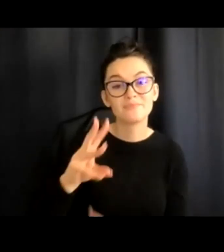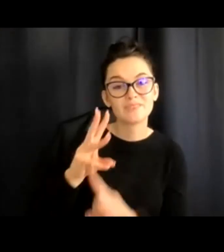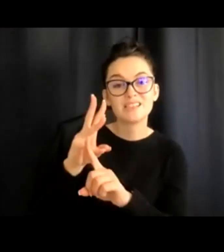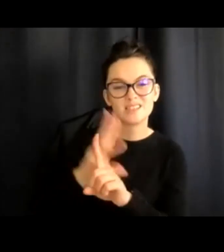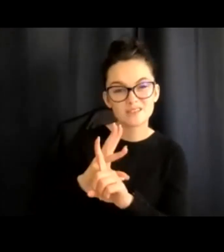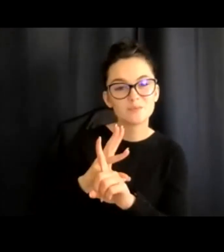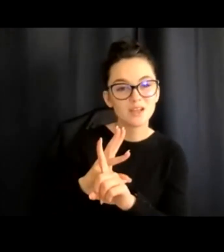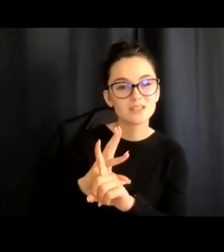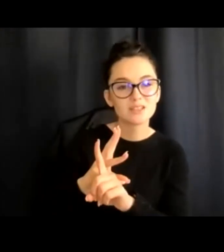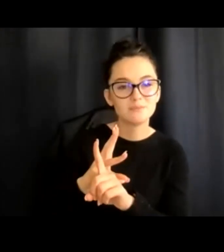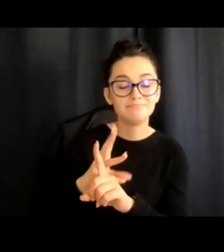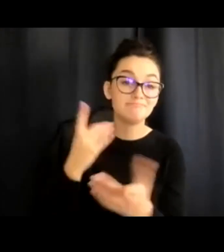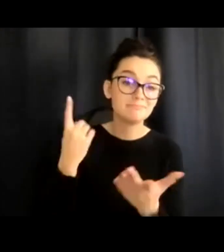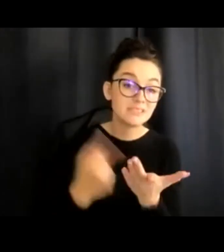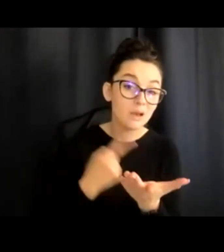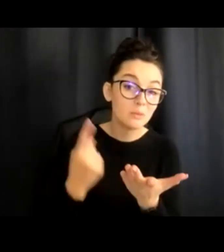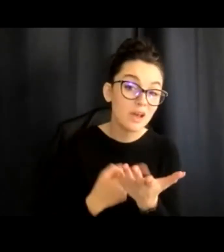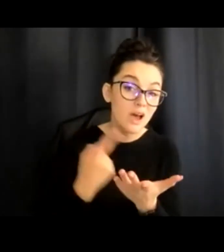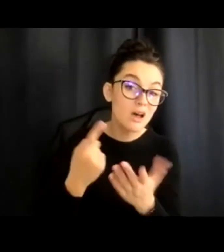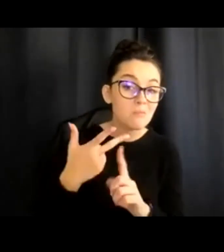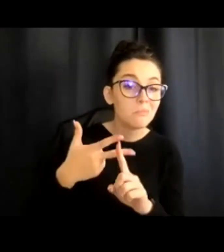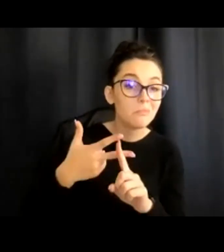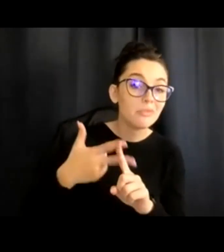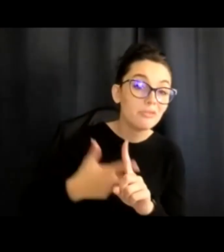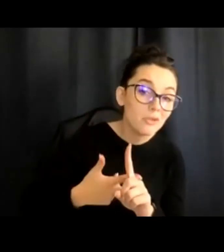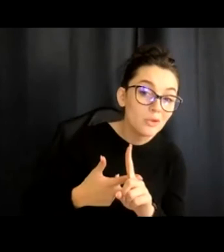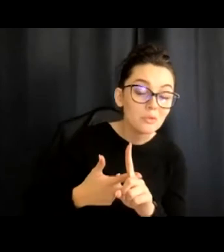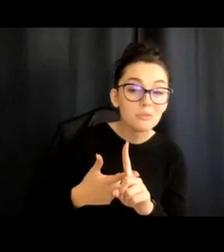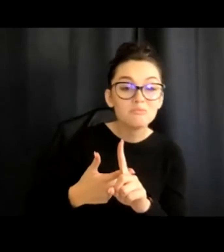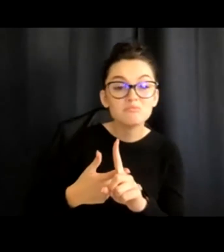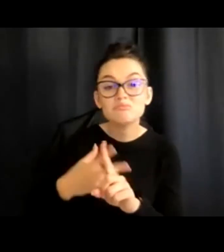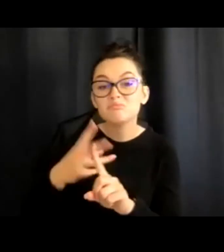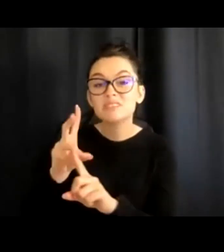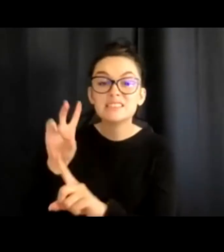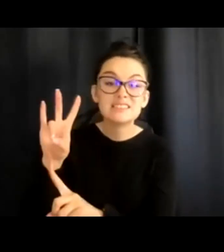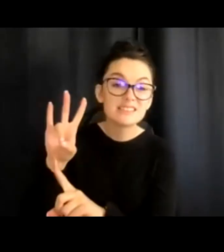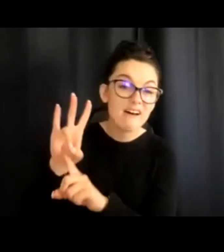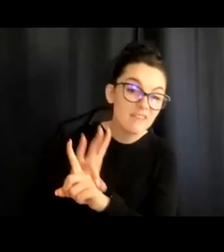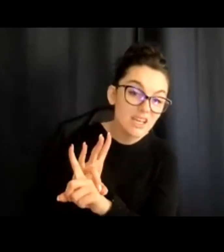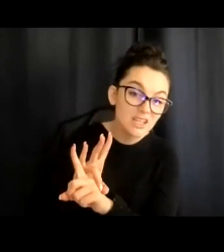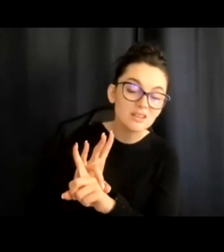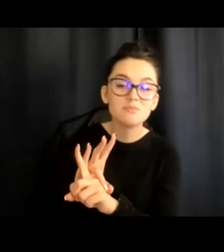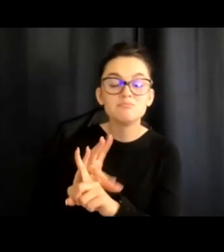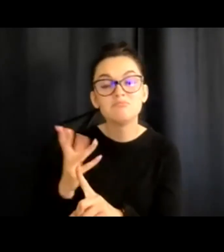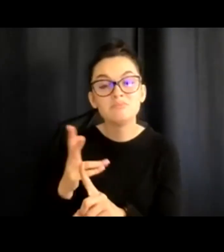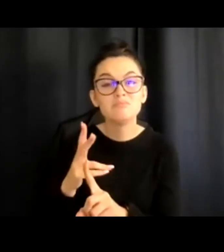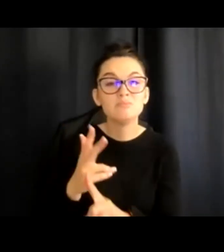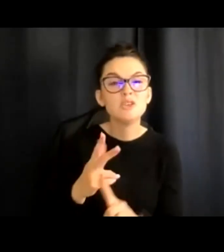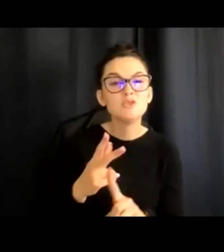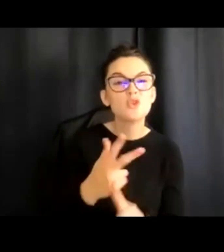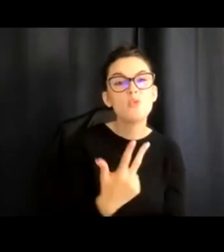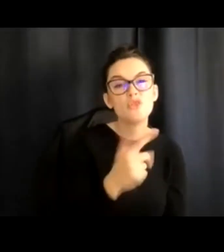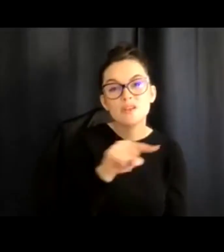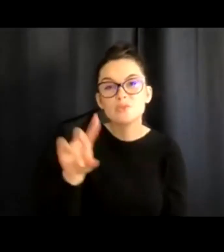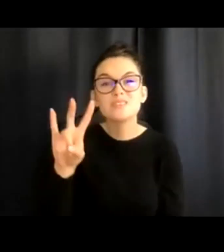months, sometimes 3, sometimes 7. So 3 to 7 months, depending on